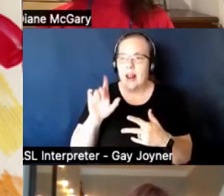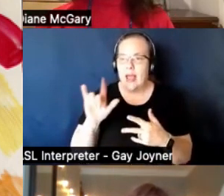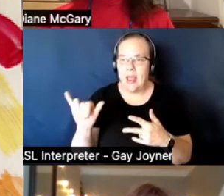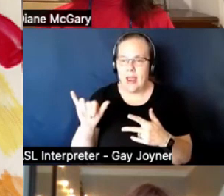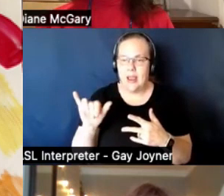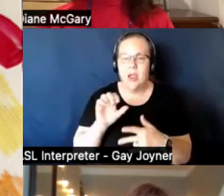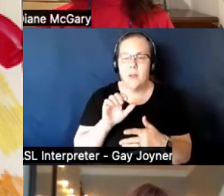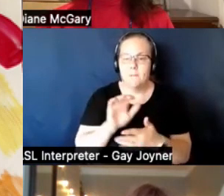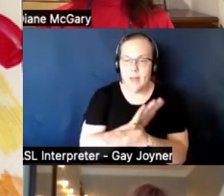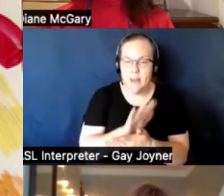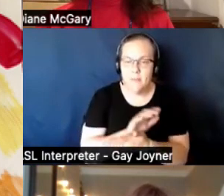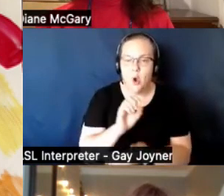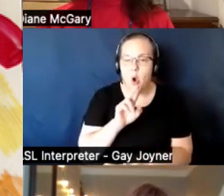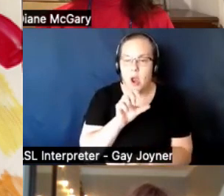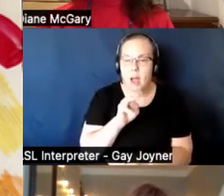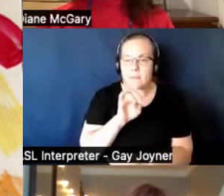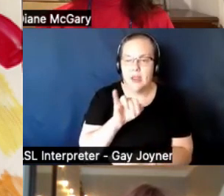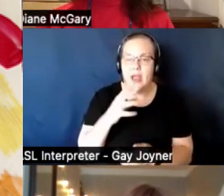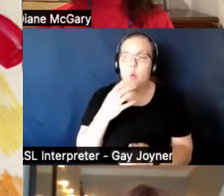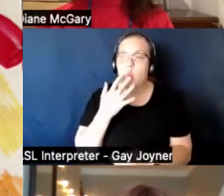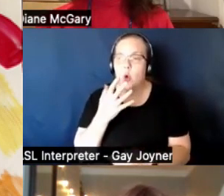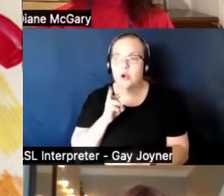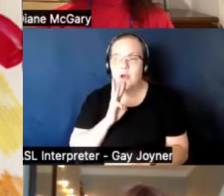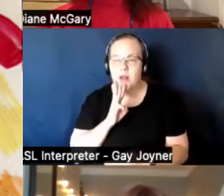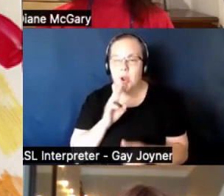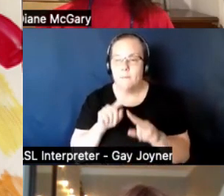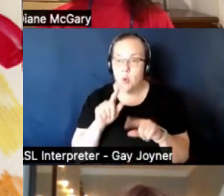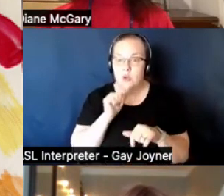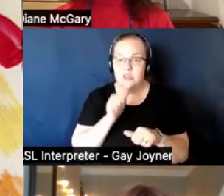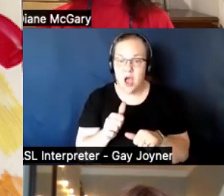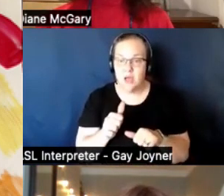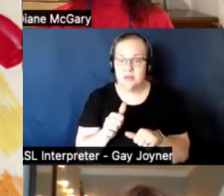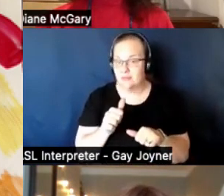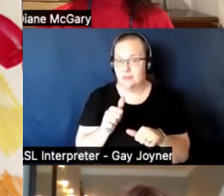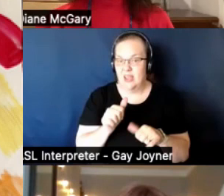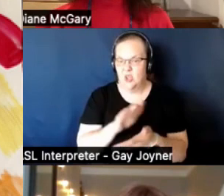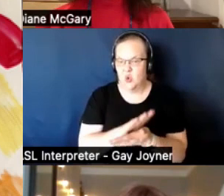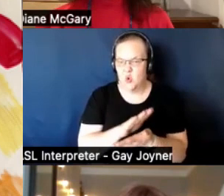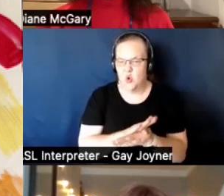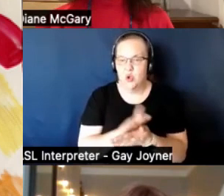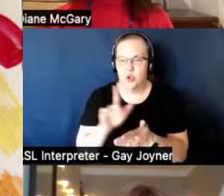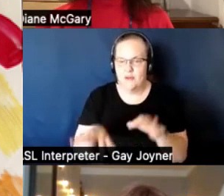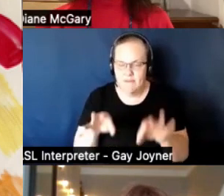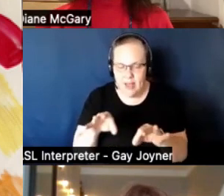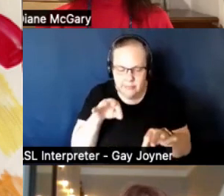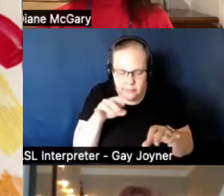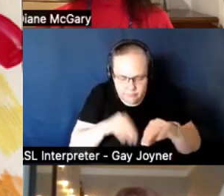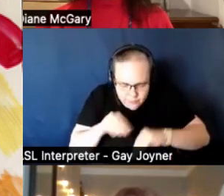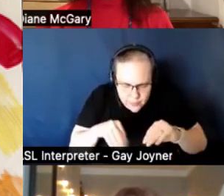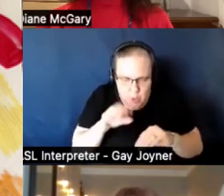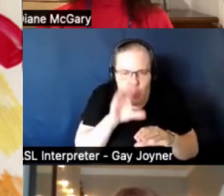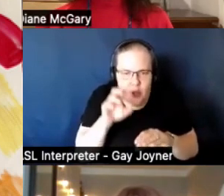watercolor. When Katie is not in school, you can find her between her tools, paints, and brushes, looking through crafting